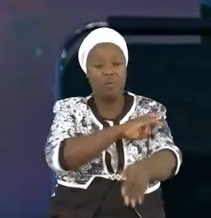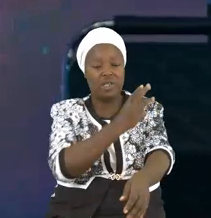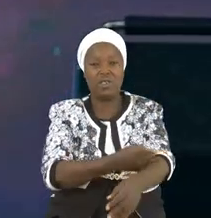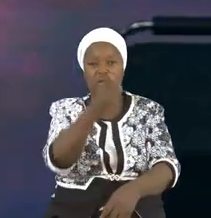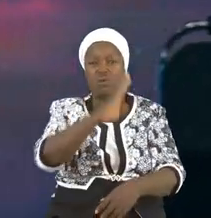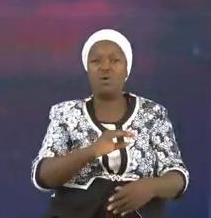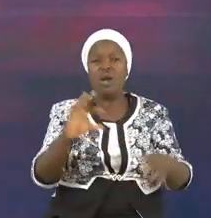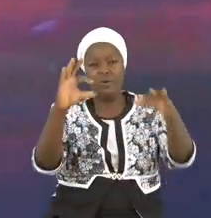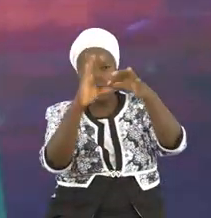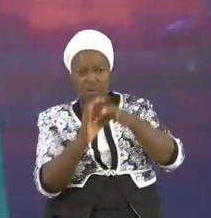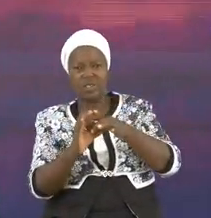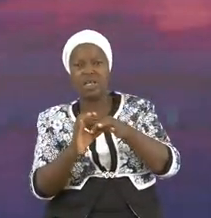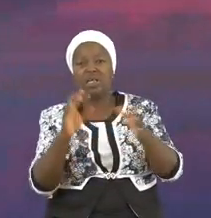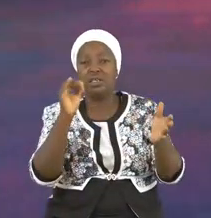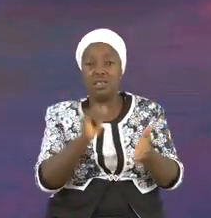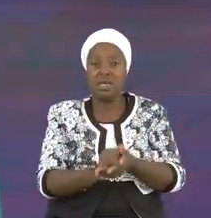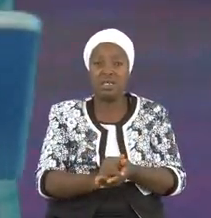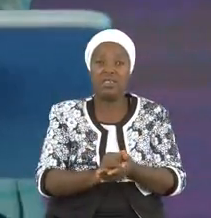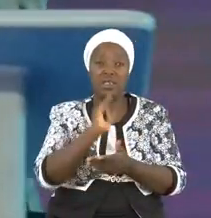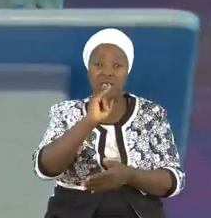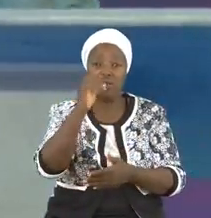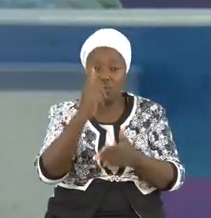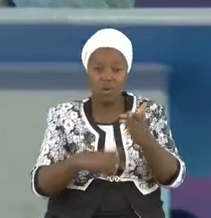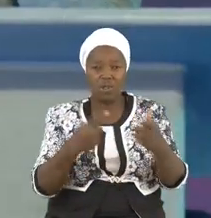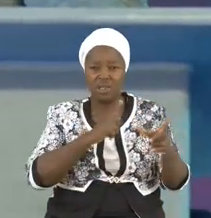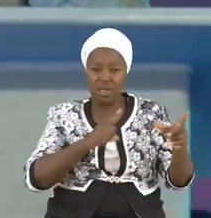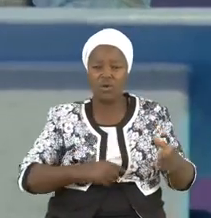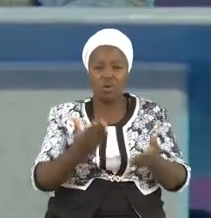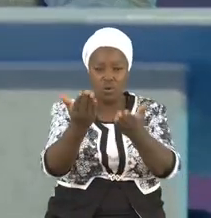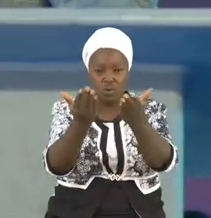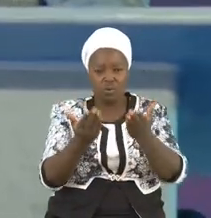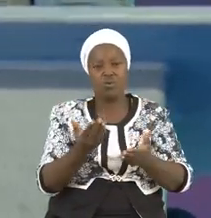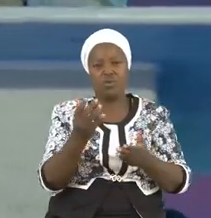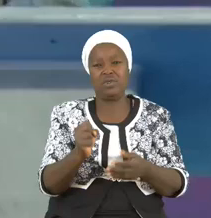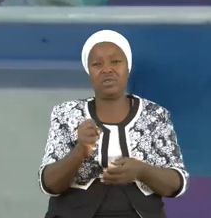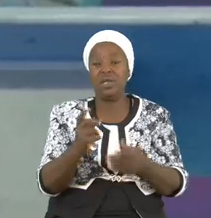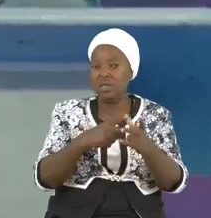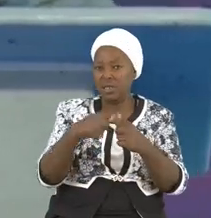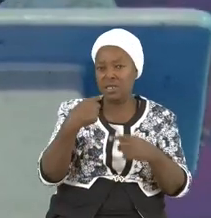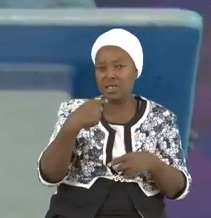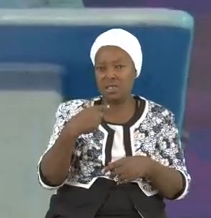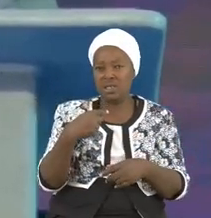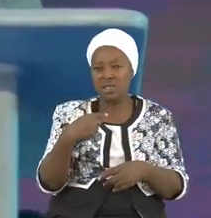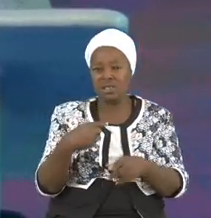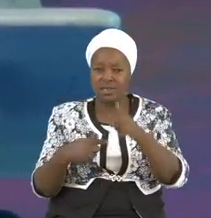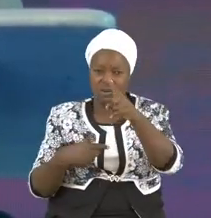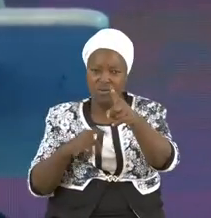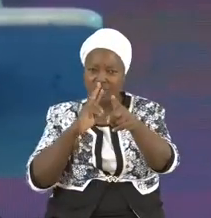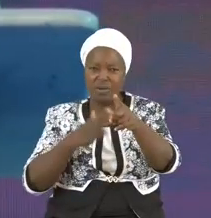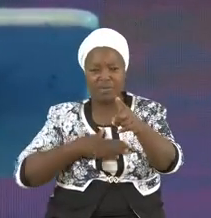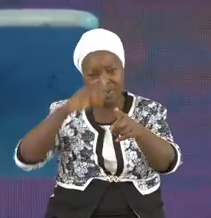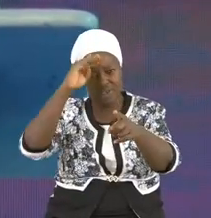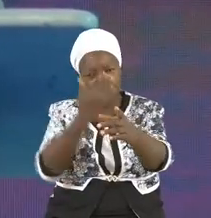That's what the Lord wants. Then he says, you're my son, you're my